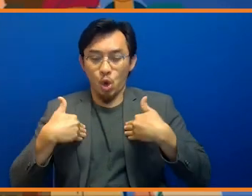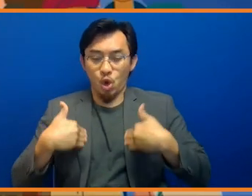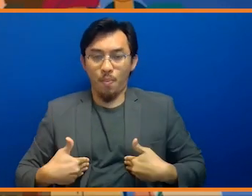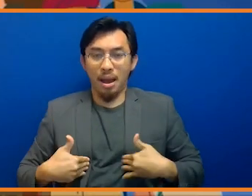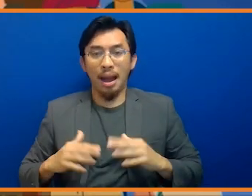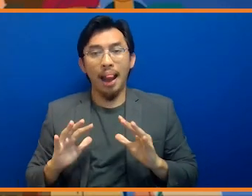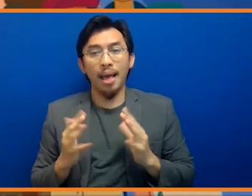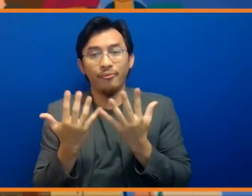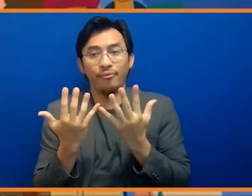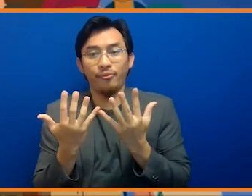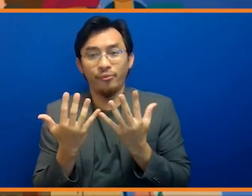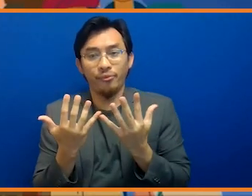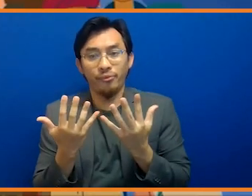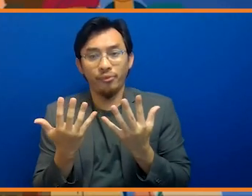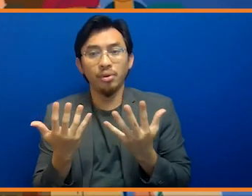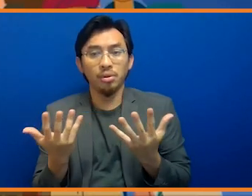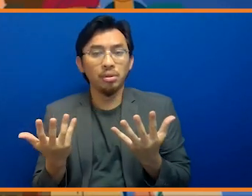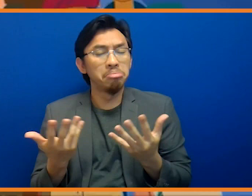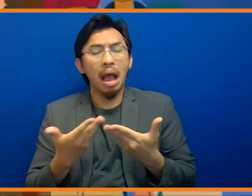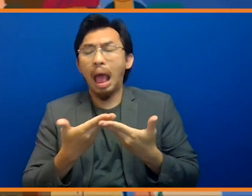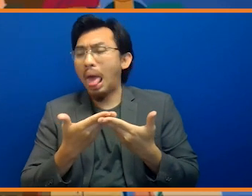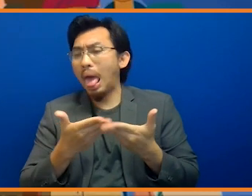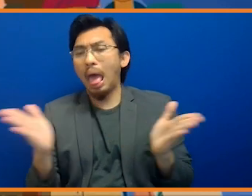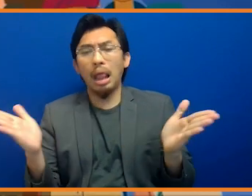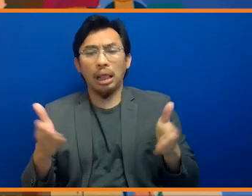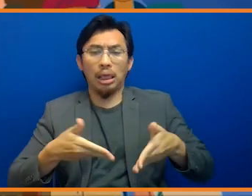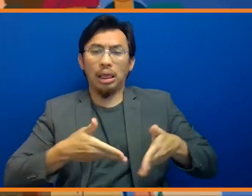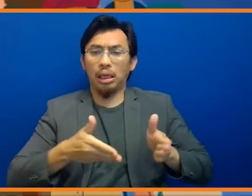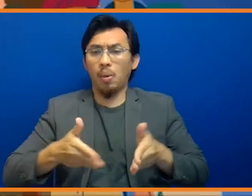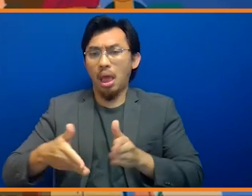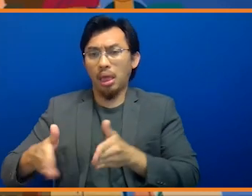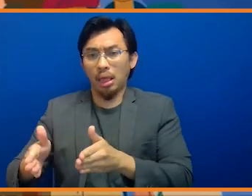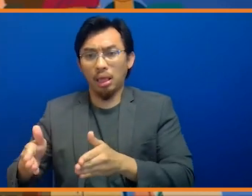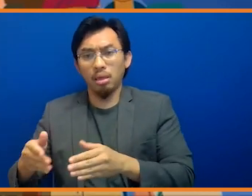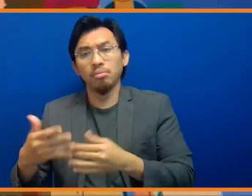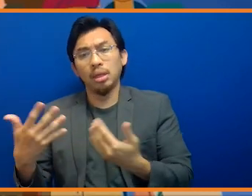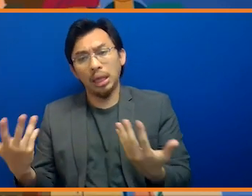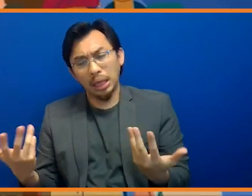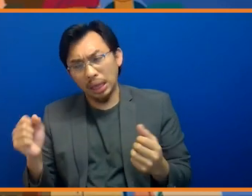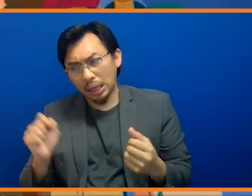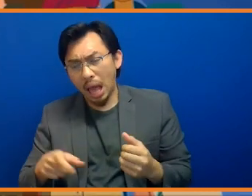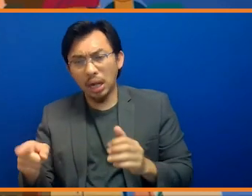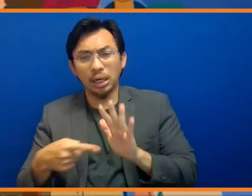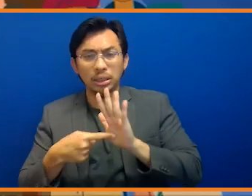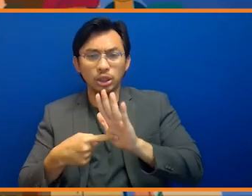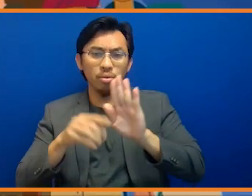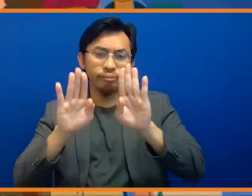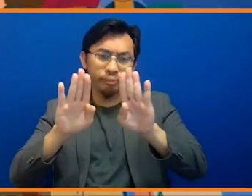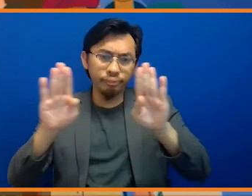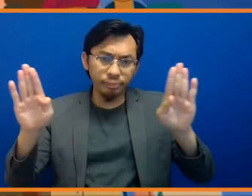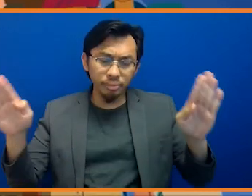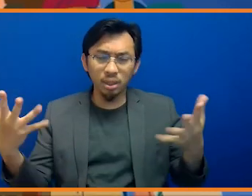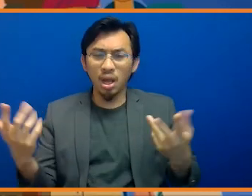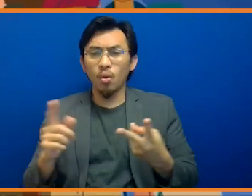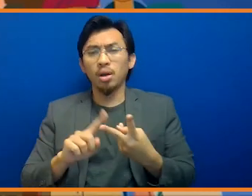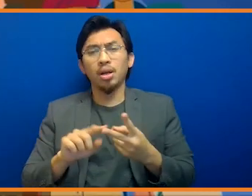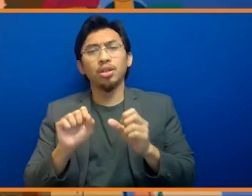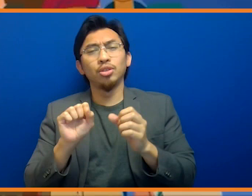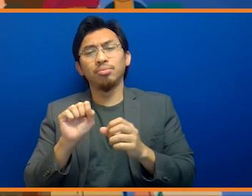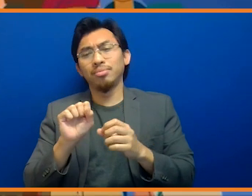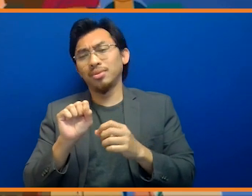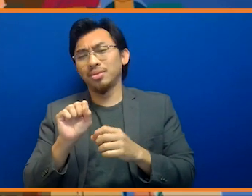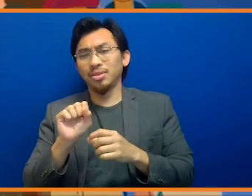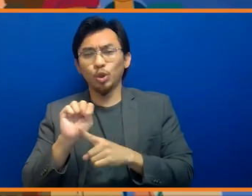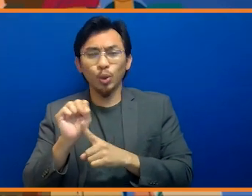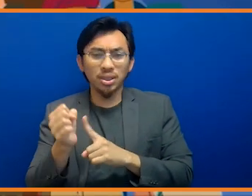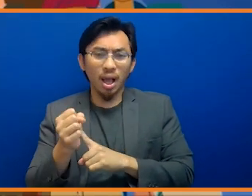which many kind of means, yeah, can be exhibition, can be a social media